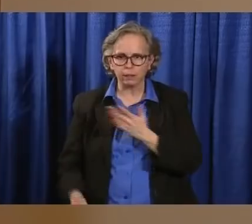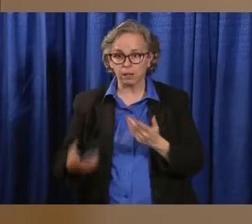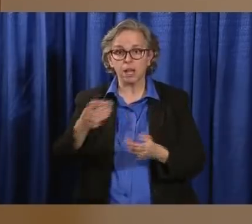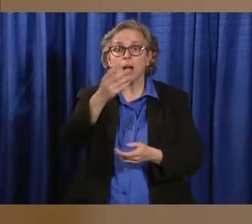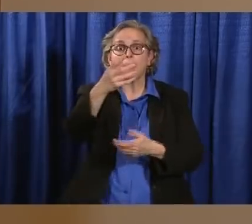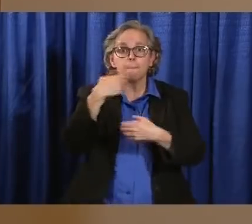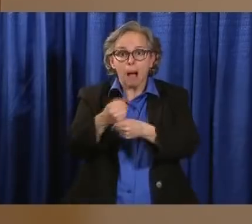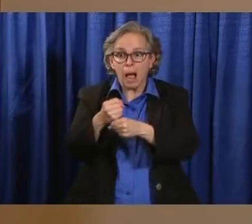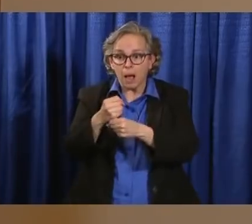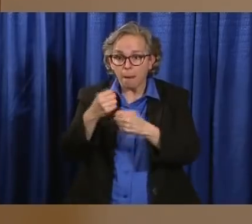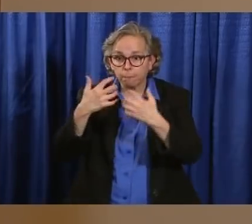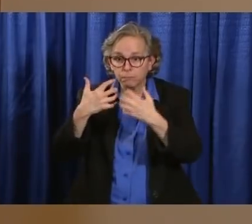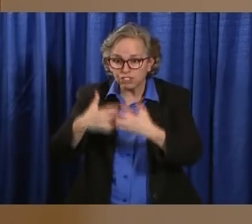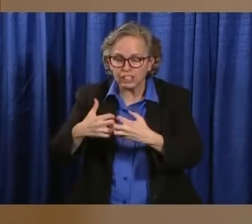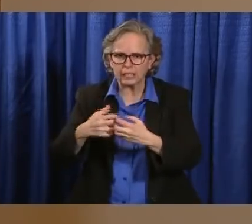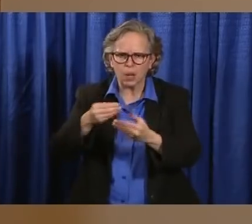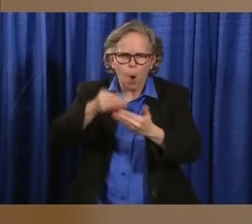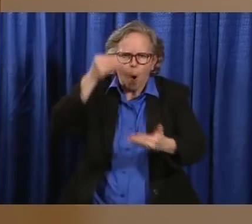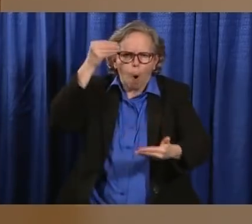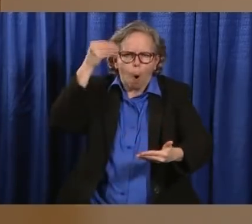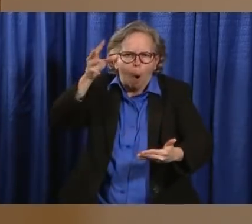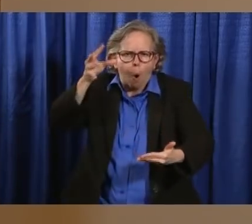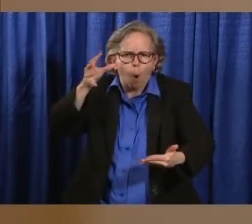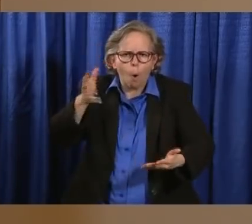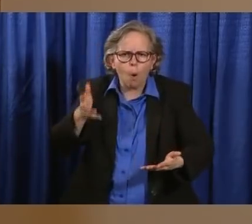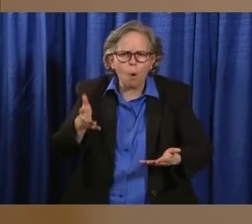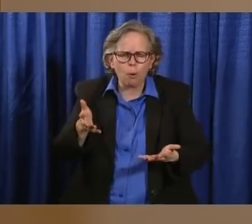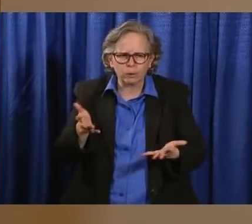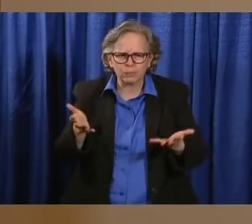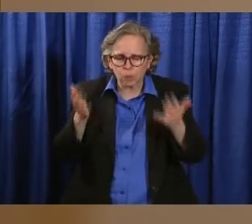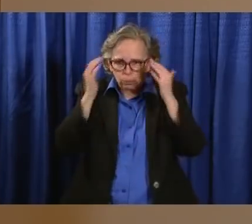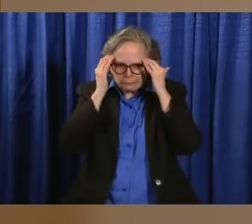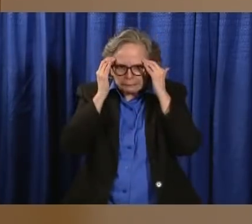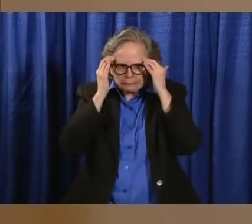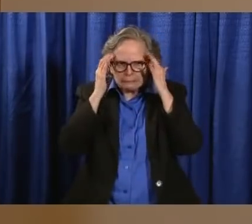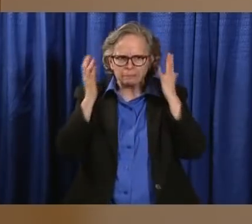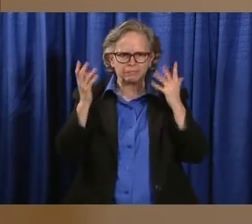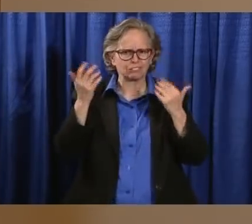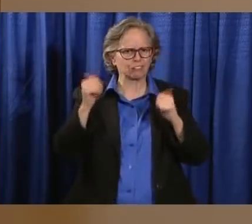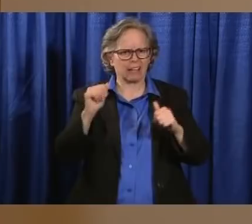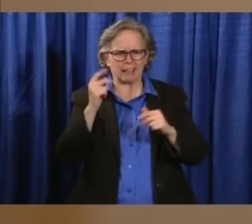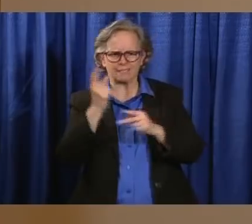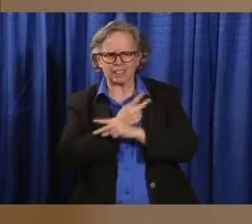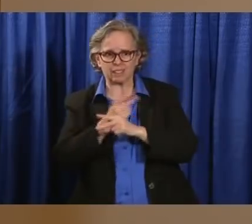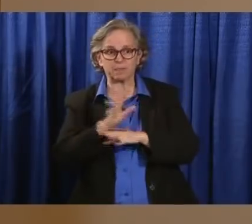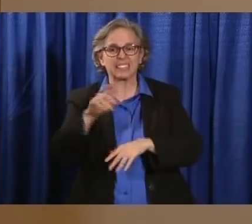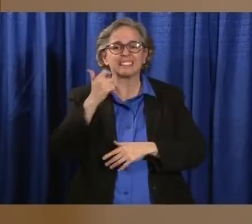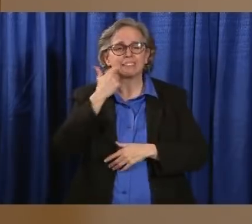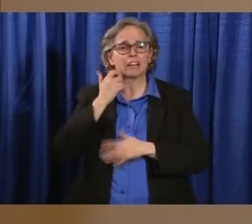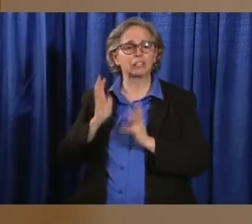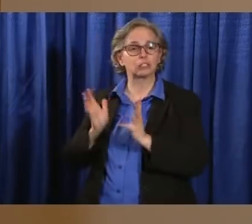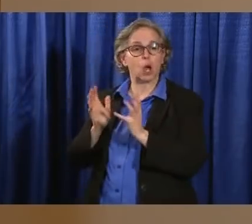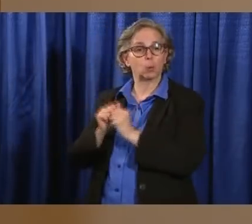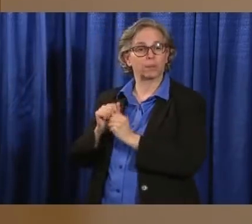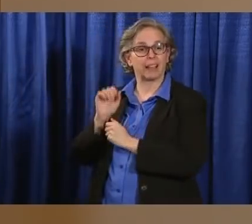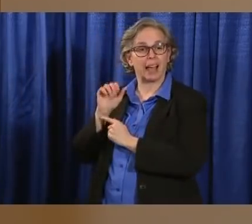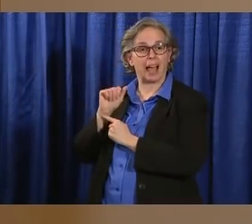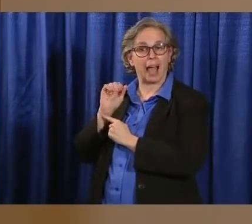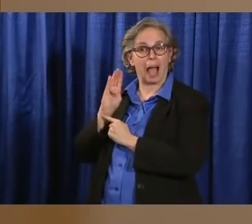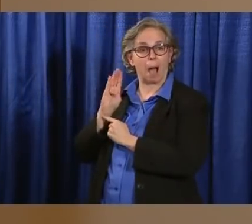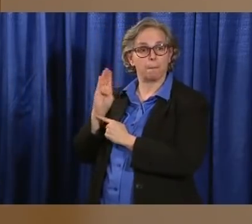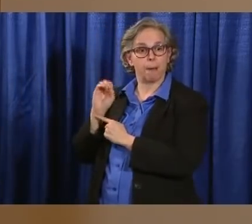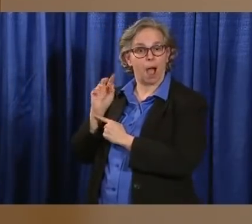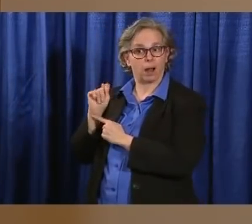they're trying their best. We were on a phone call with Abbott Labs, and they're amazing, and they have some new testing that we'd love to